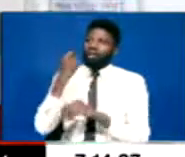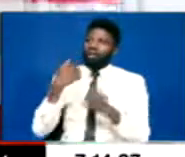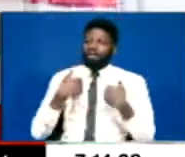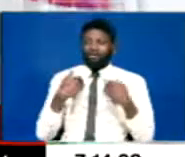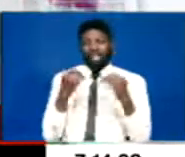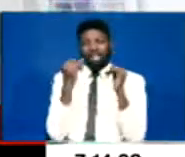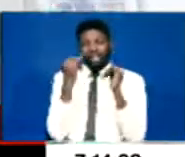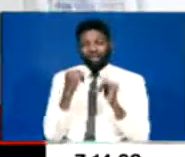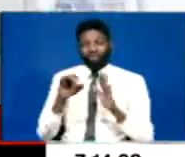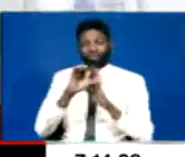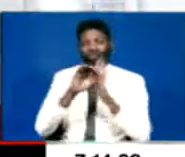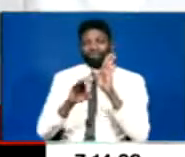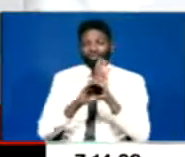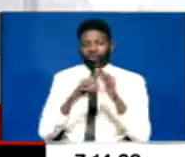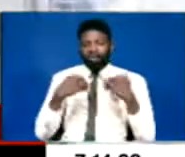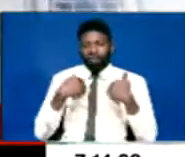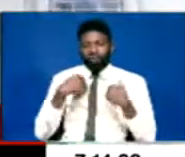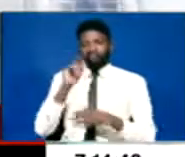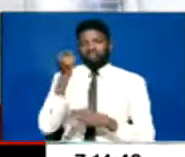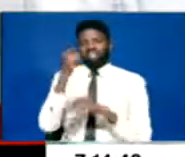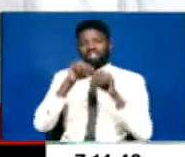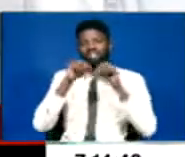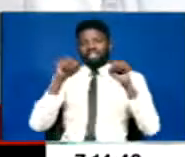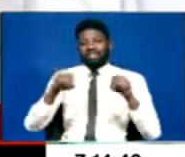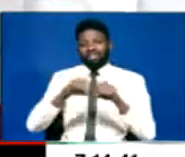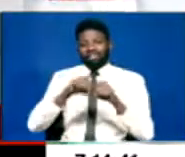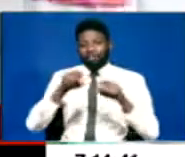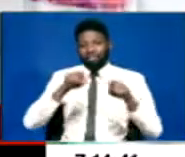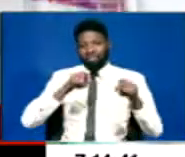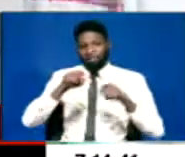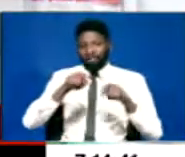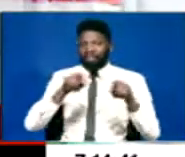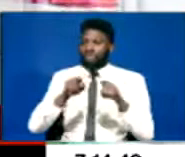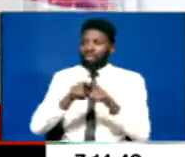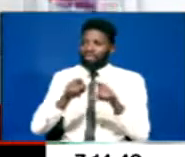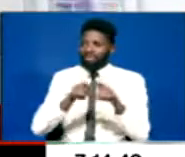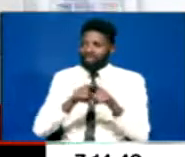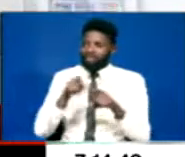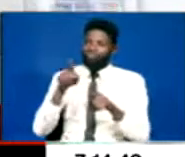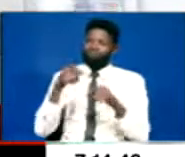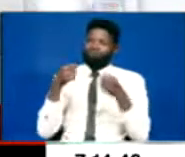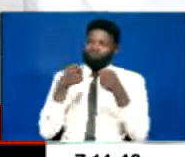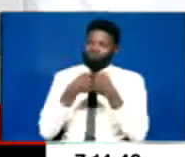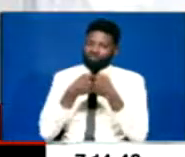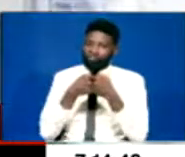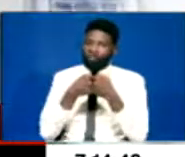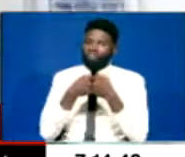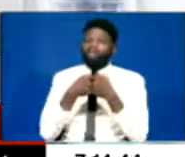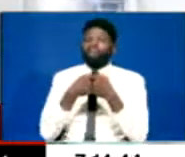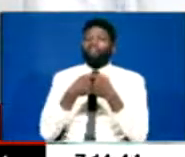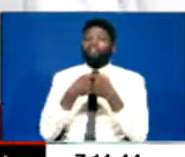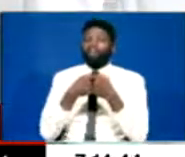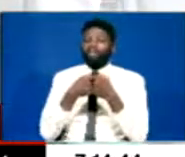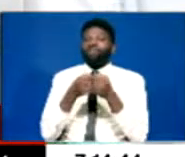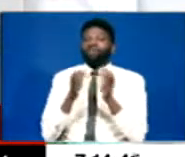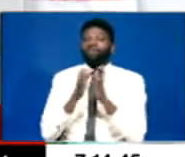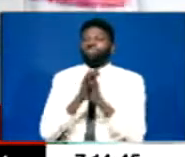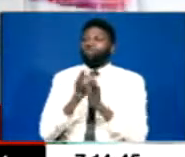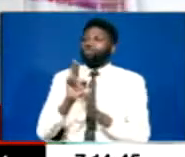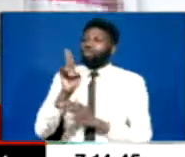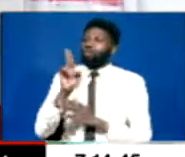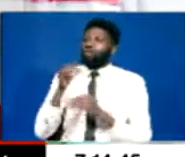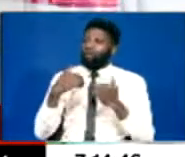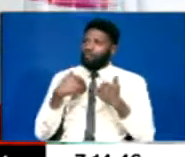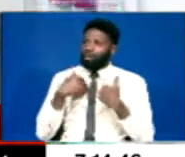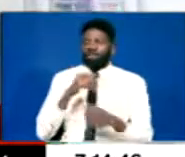governance. President Kenyatta won the election held on 4th March 2013, garnering